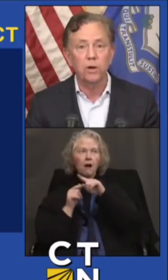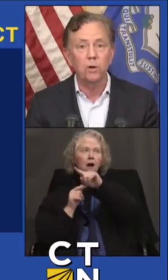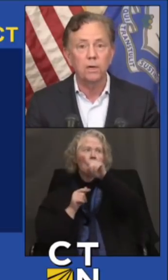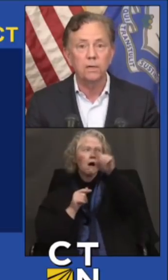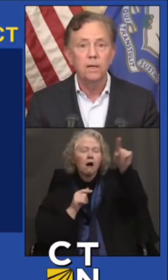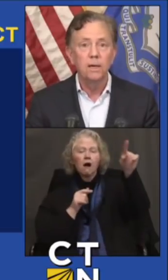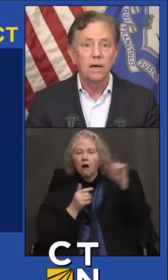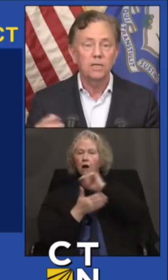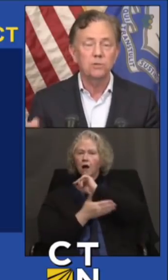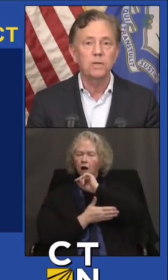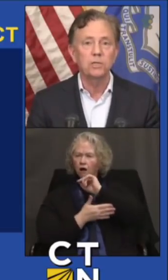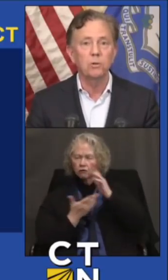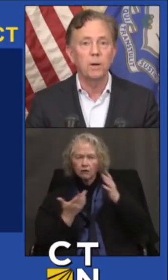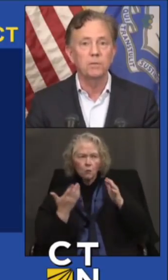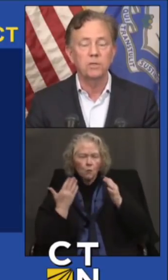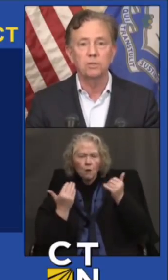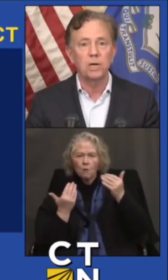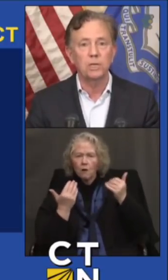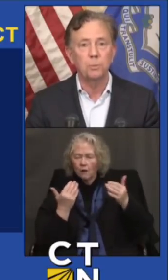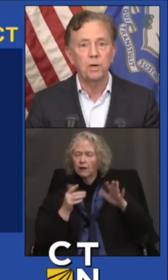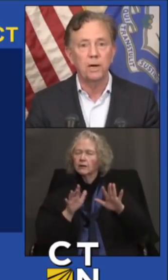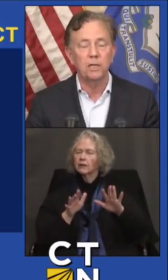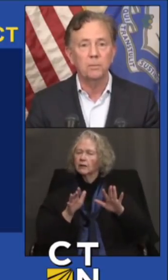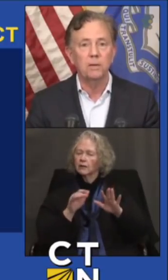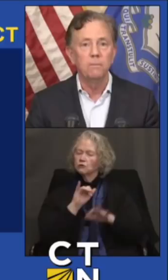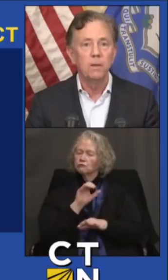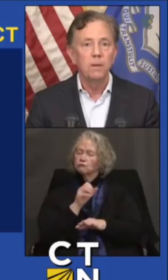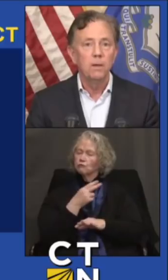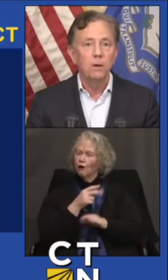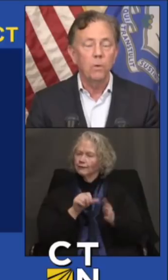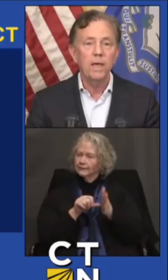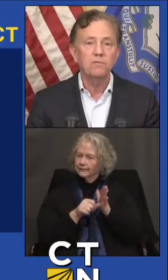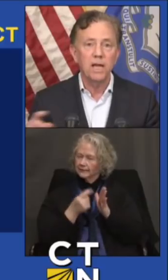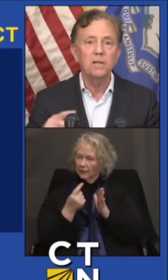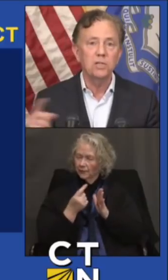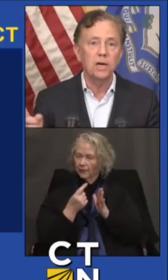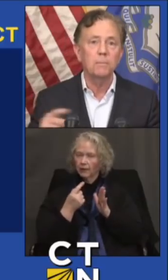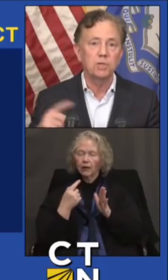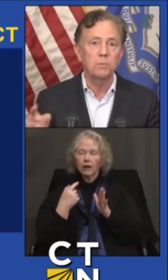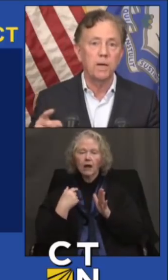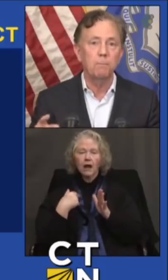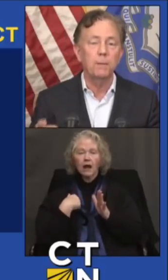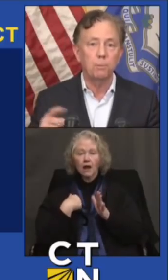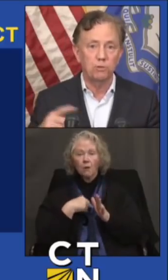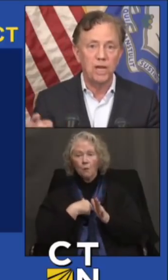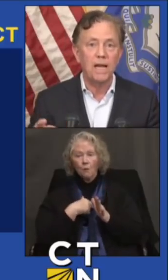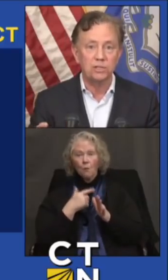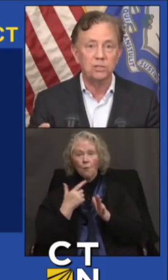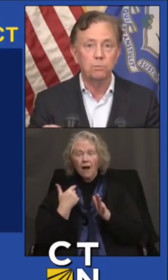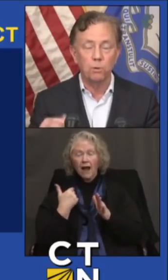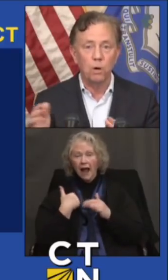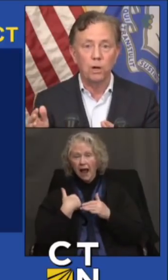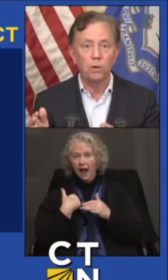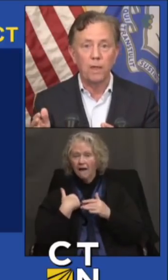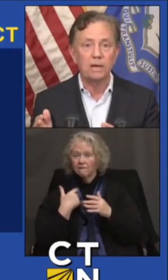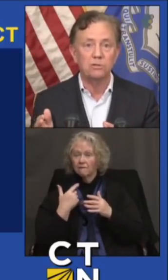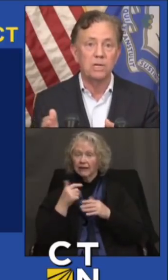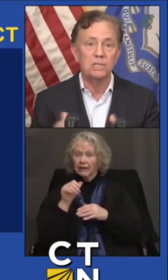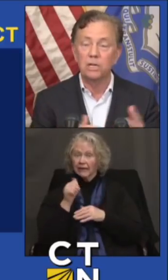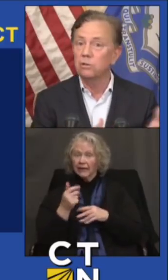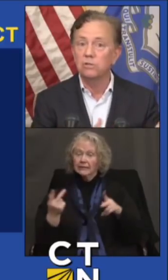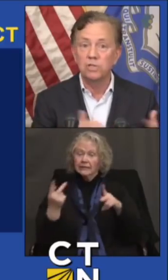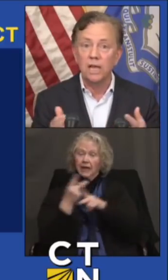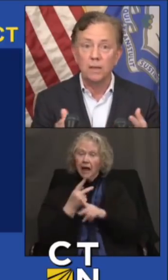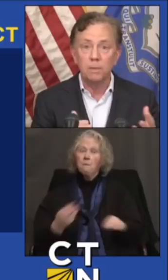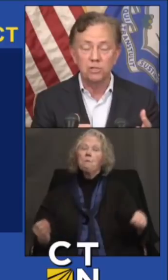what's going on? I just want you to remember something Josh pointed out to me. We have 10 times as many people test per 100,000